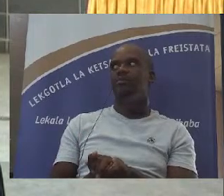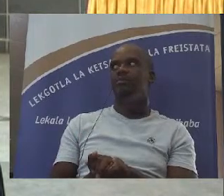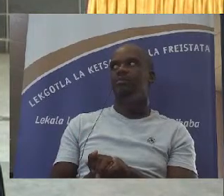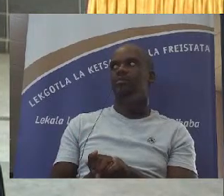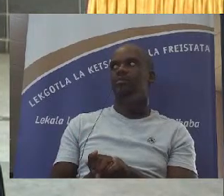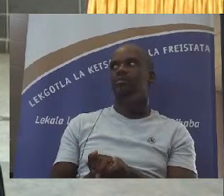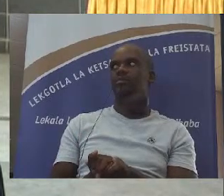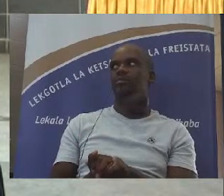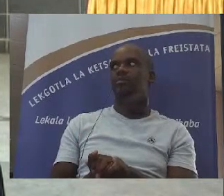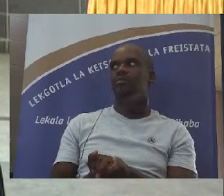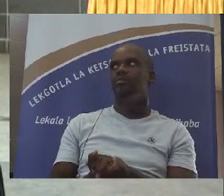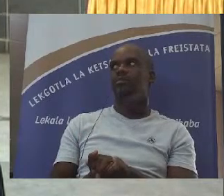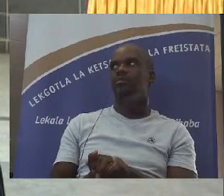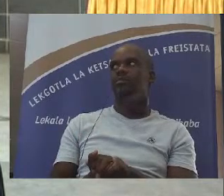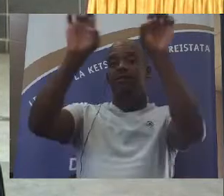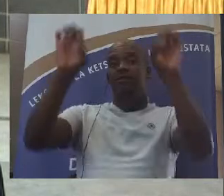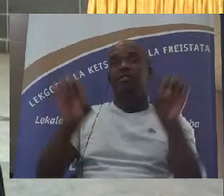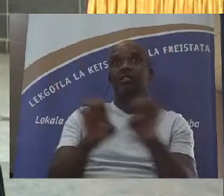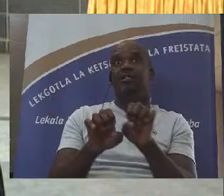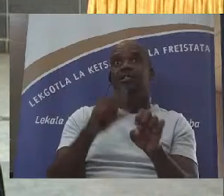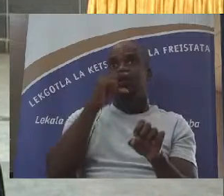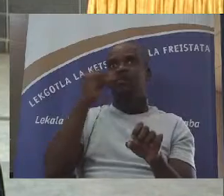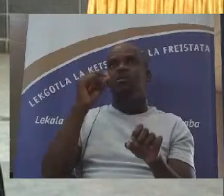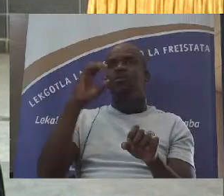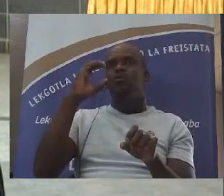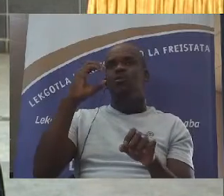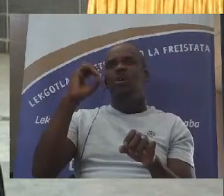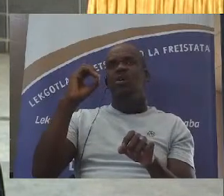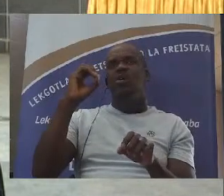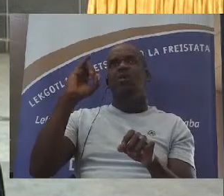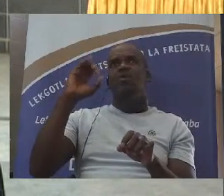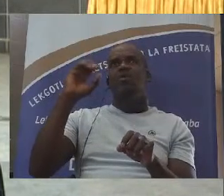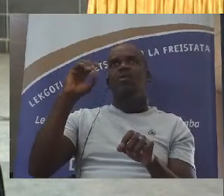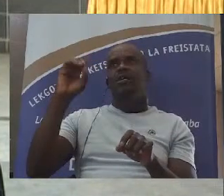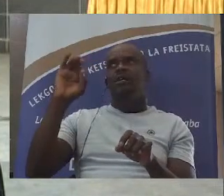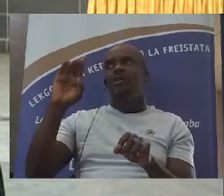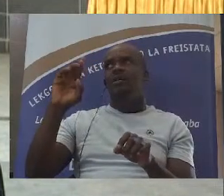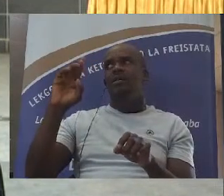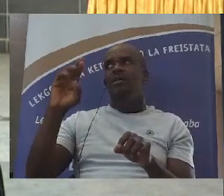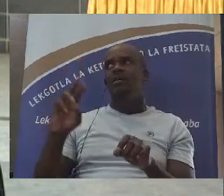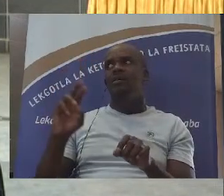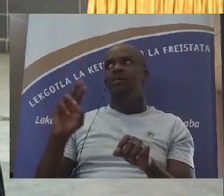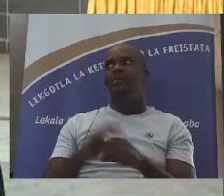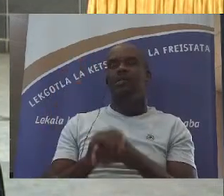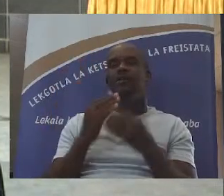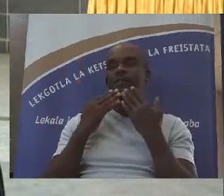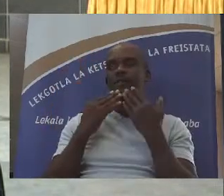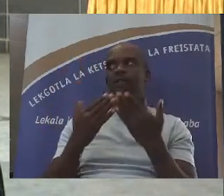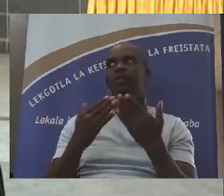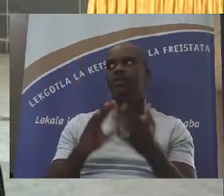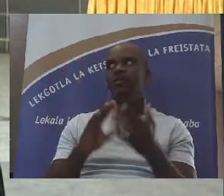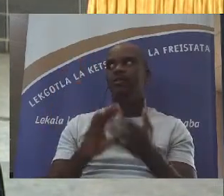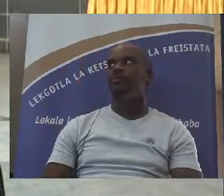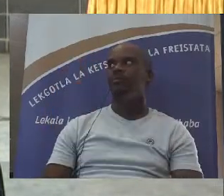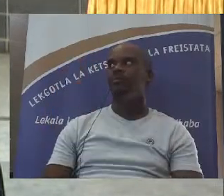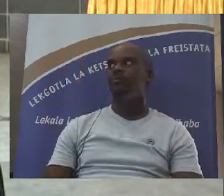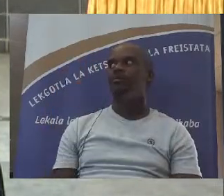Quida, that is one of the certificates, that is what we want, Quida. Thank you very much.